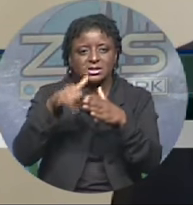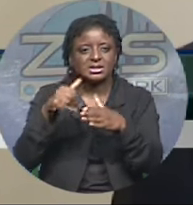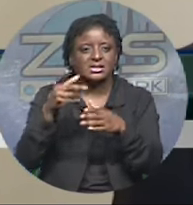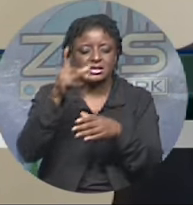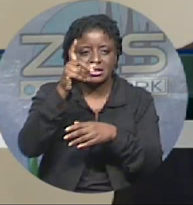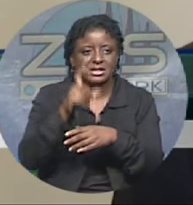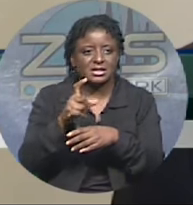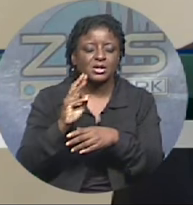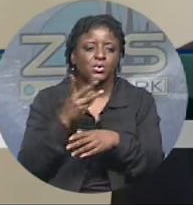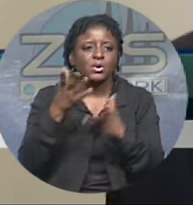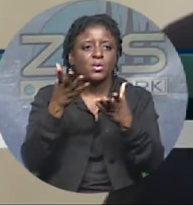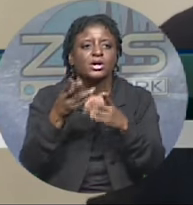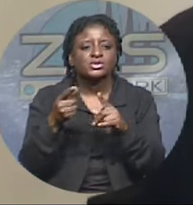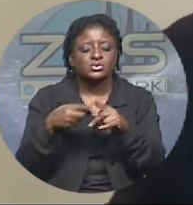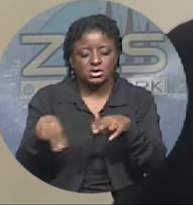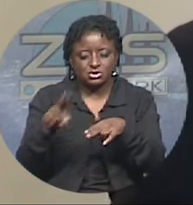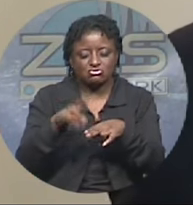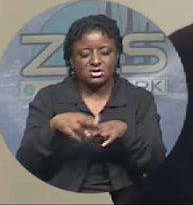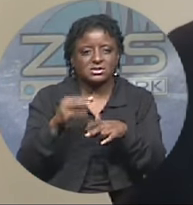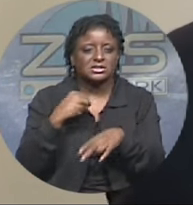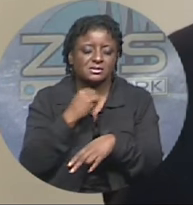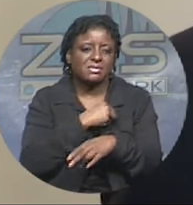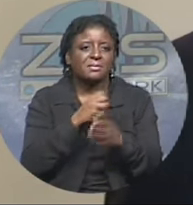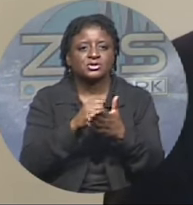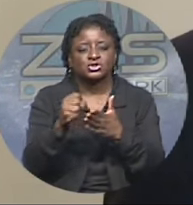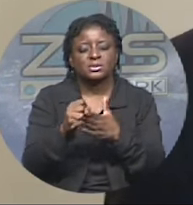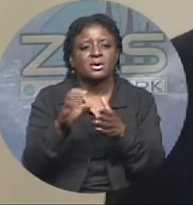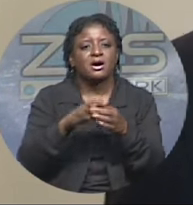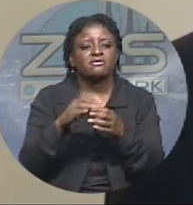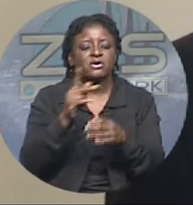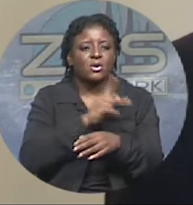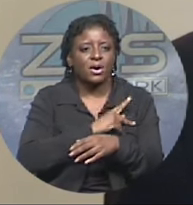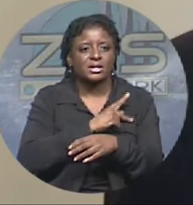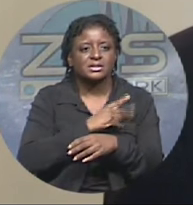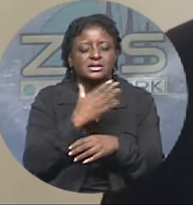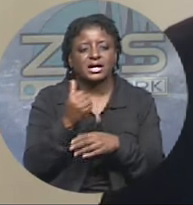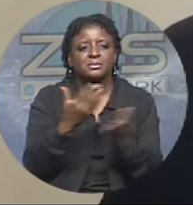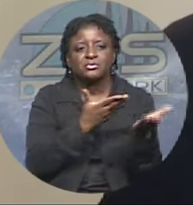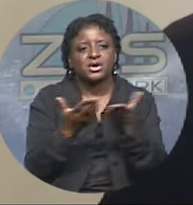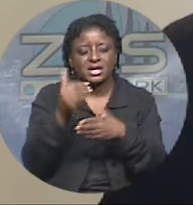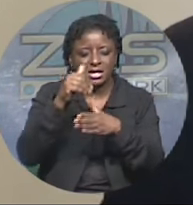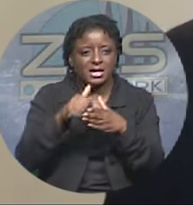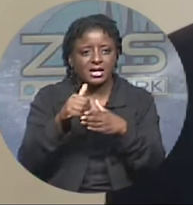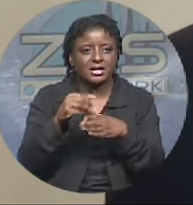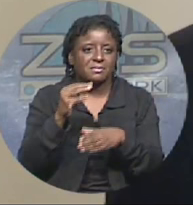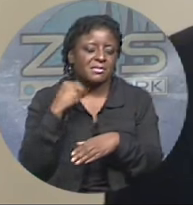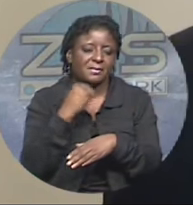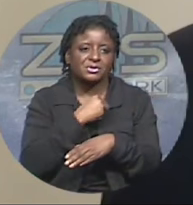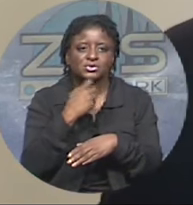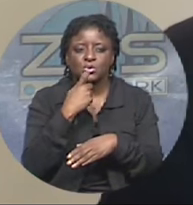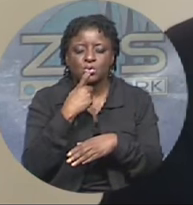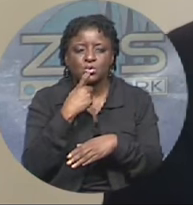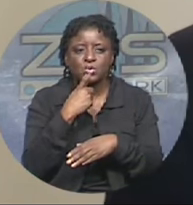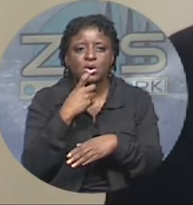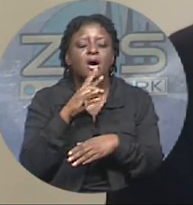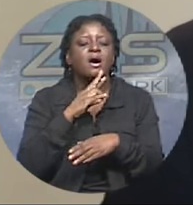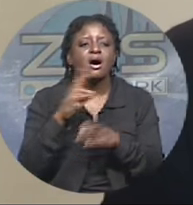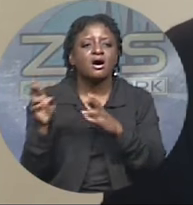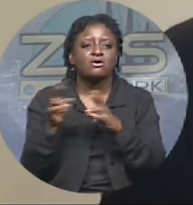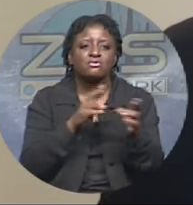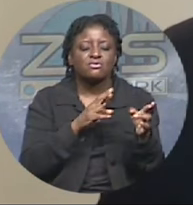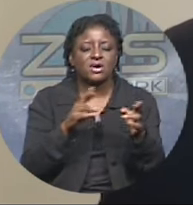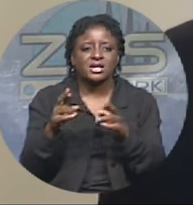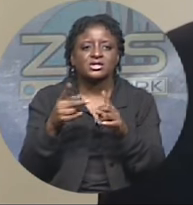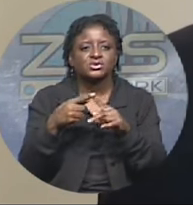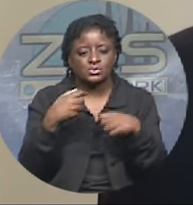of Kiwanis, but we also want to ensure that when we bring in new members, they are members of substance who are willing and eager to